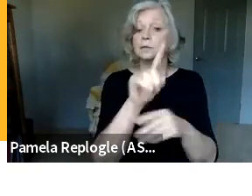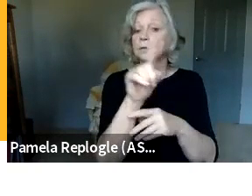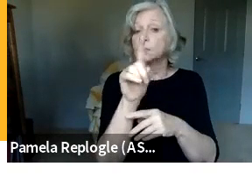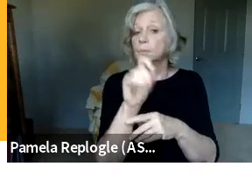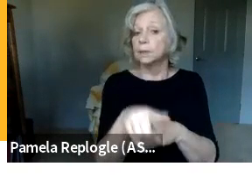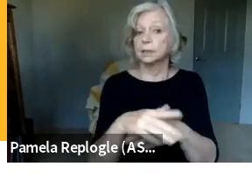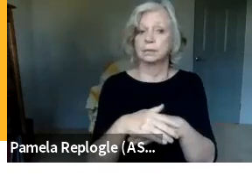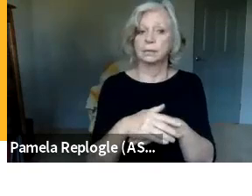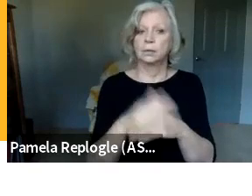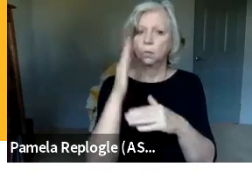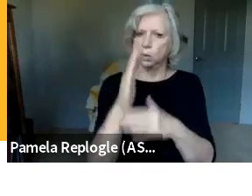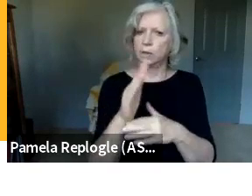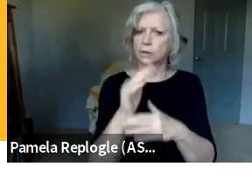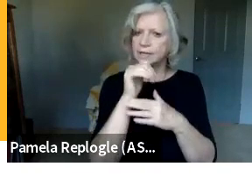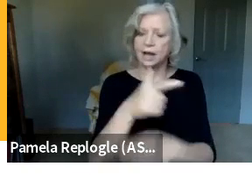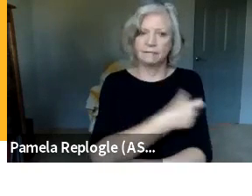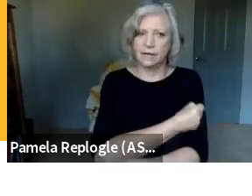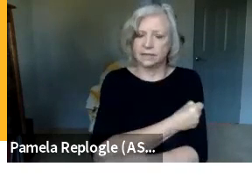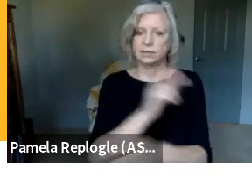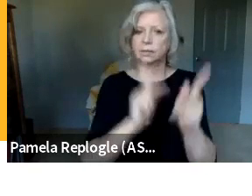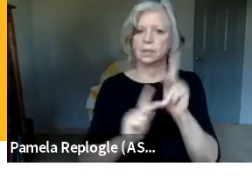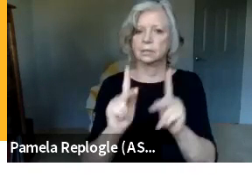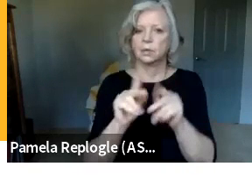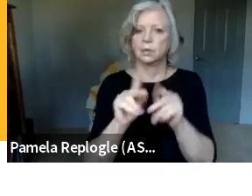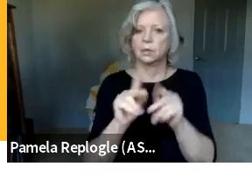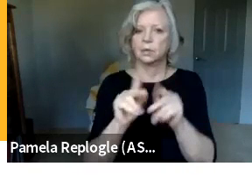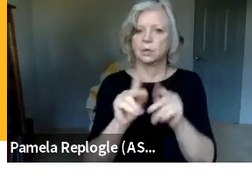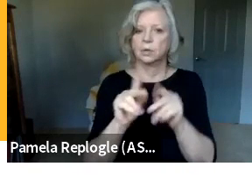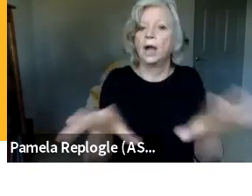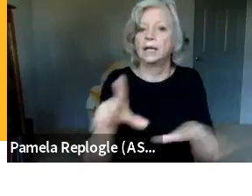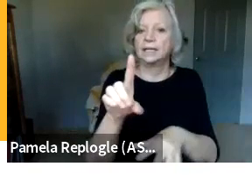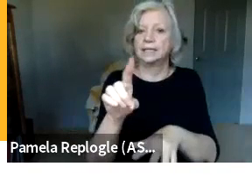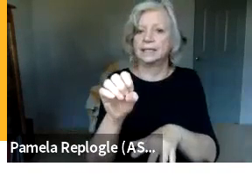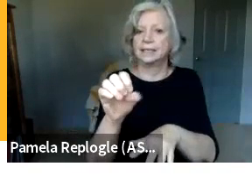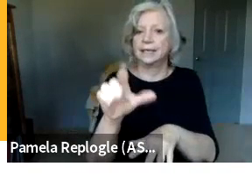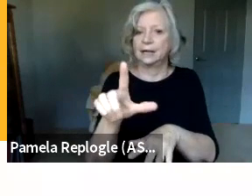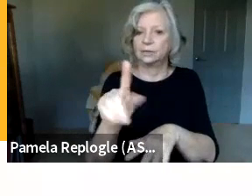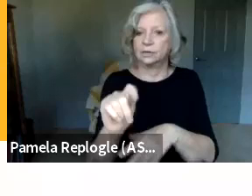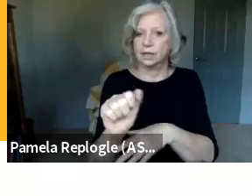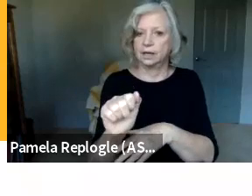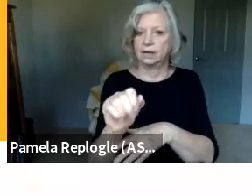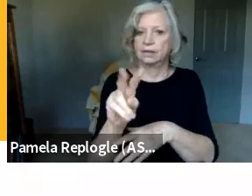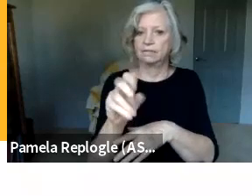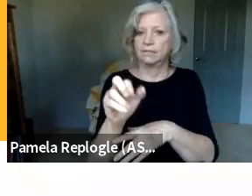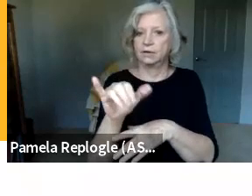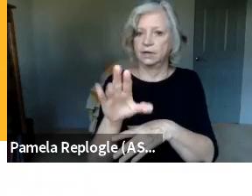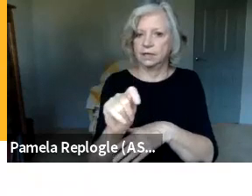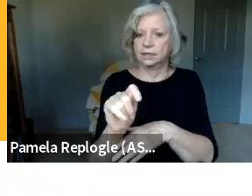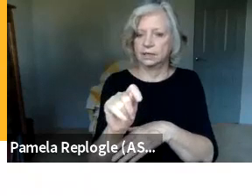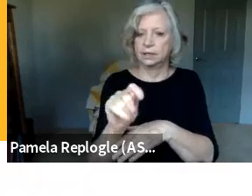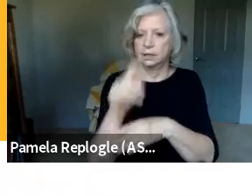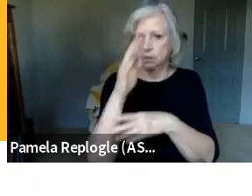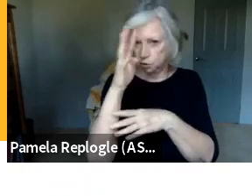unvaccinated people spreading the Delta variant create a vaccine-resistant variant?